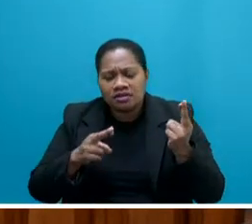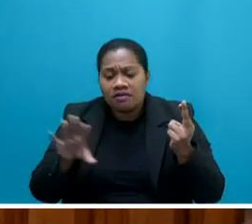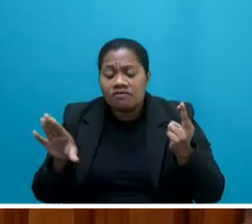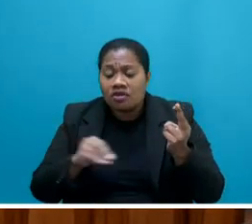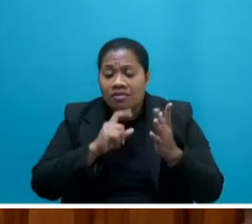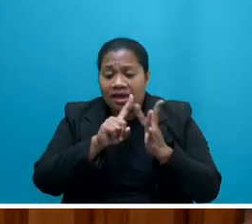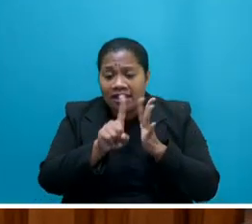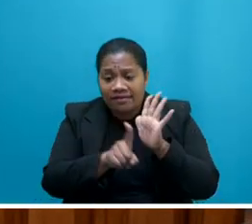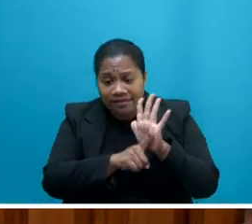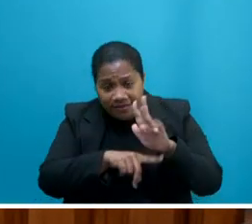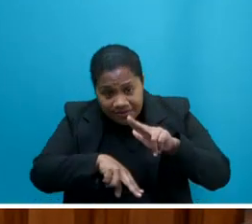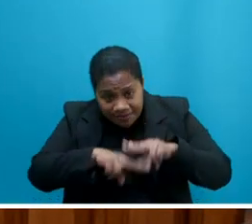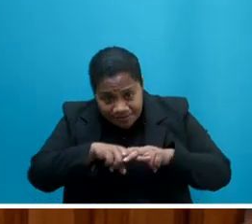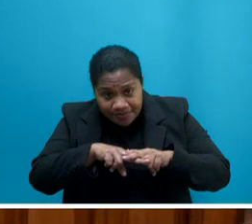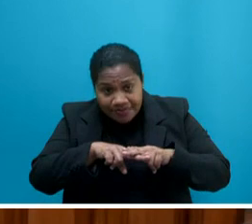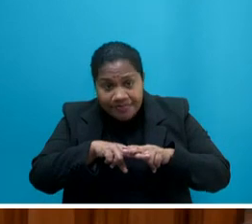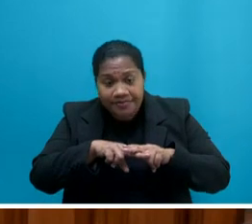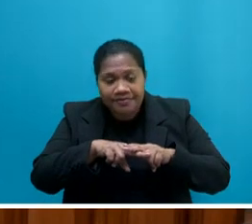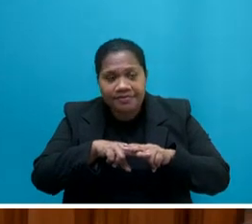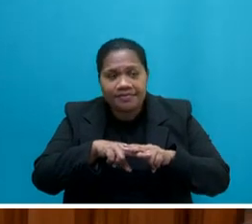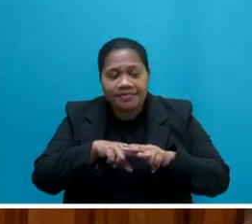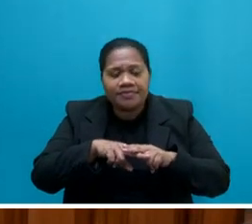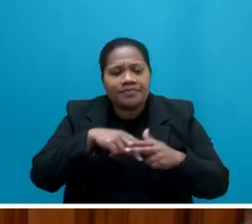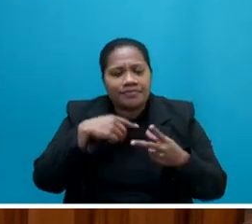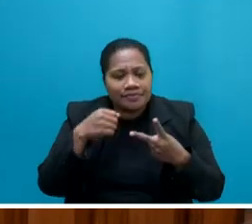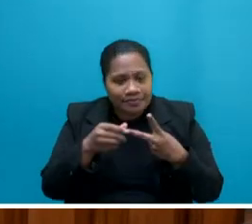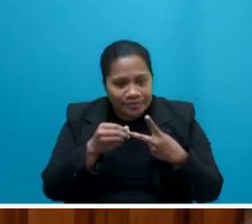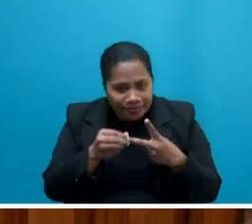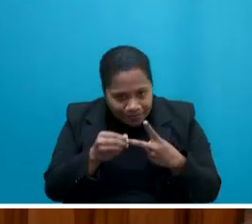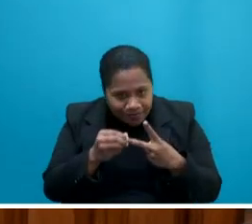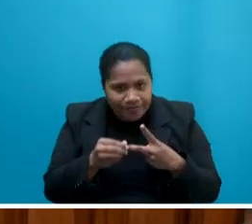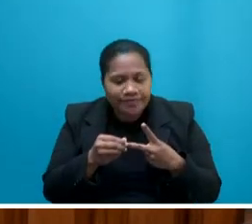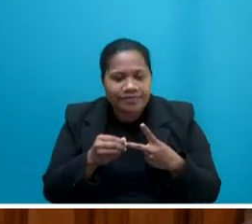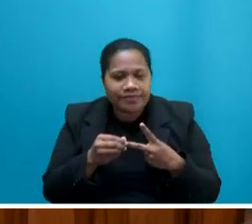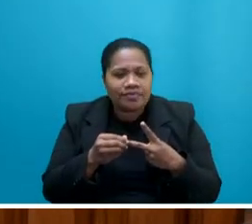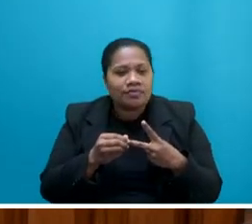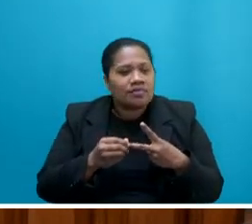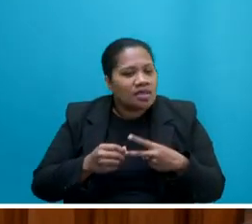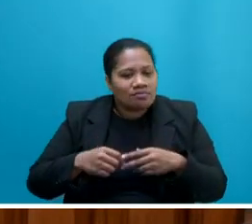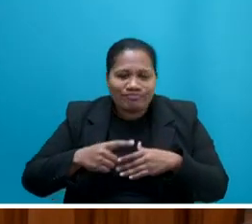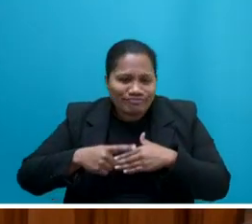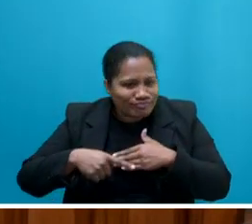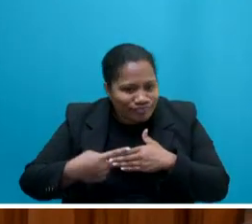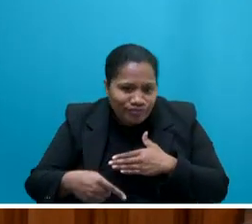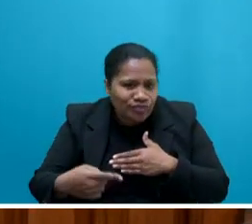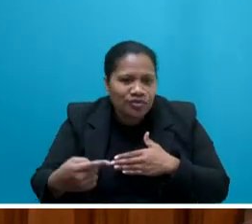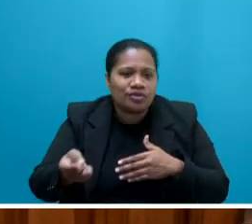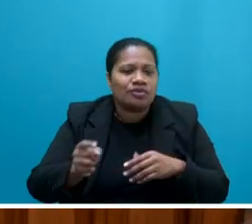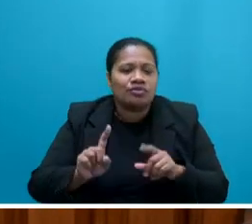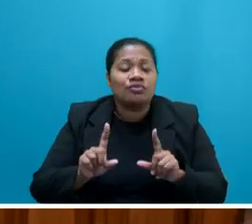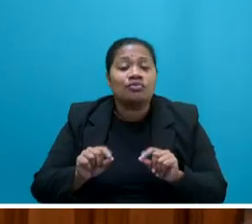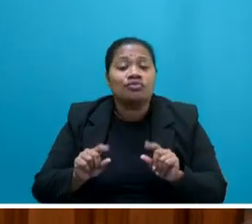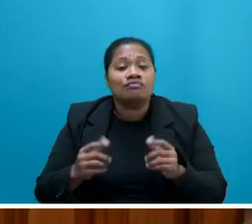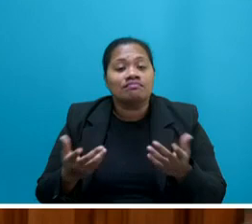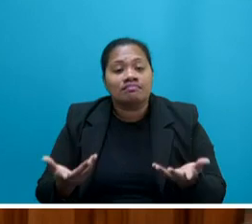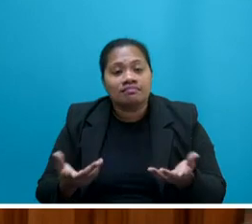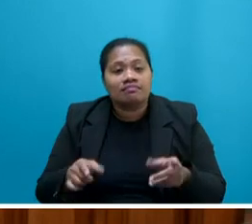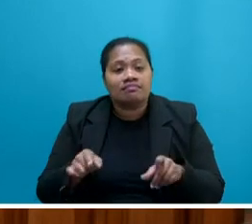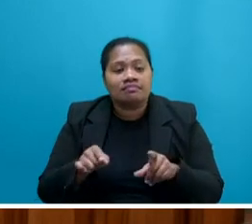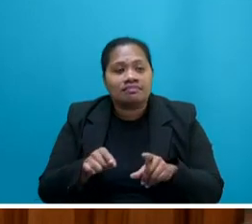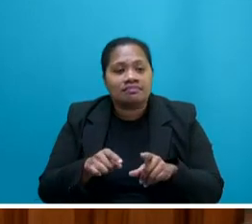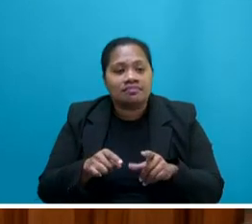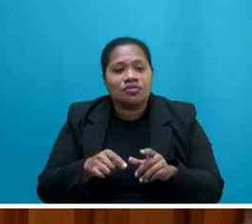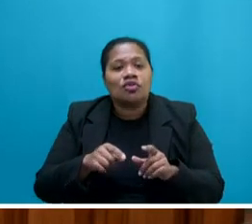chose to play the ostrich game. Number two, they continue to fiddle the European